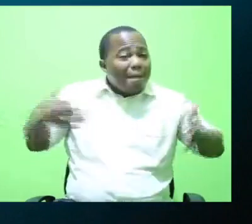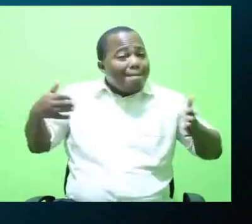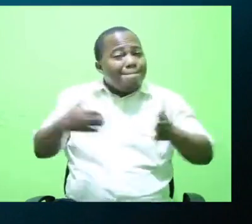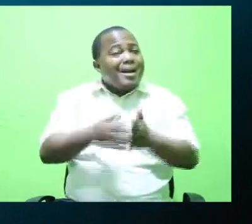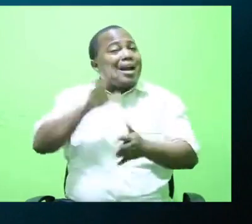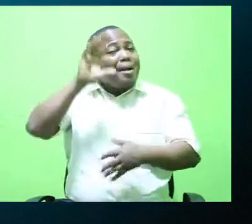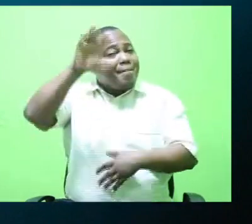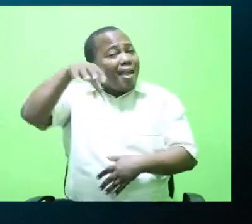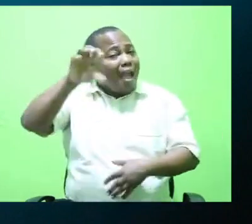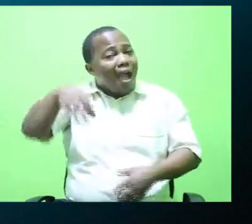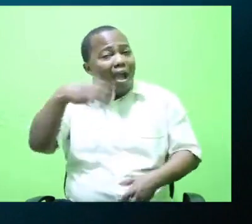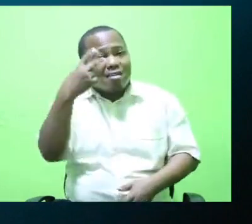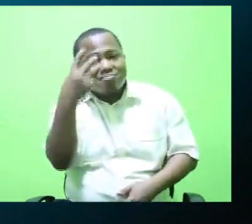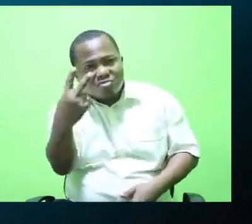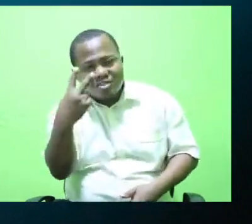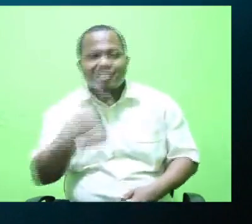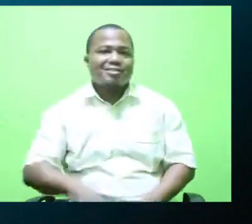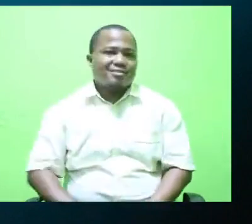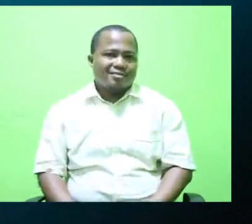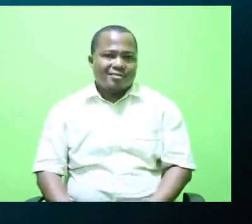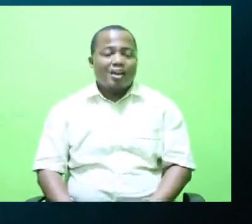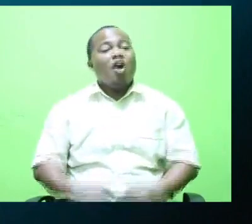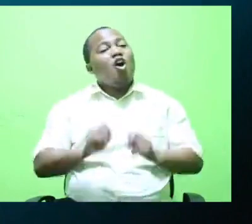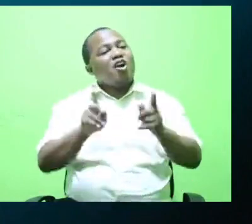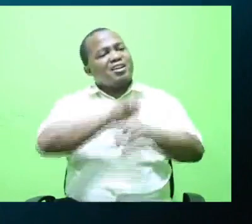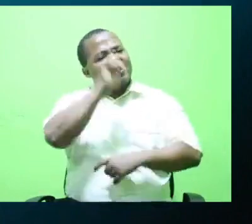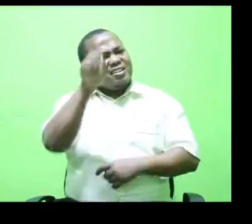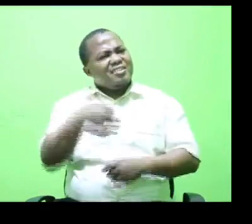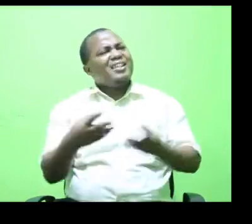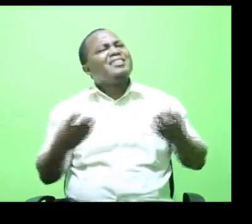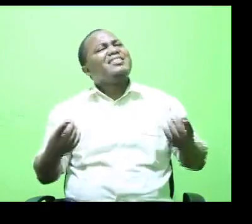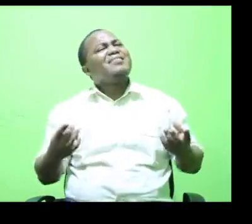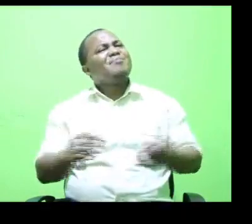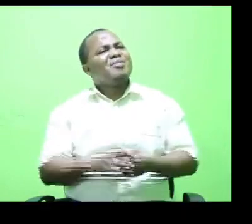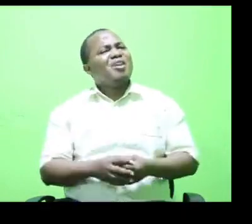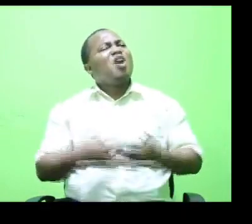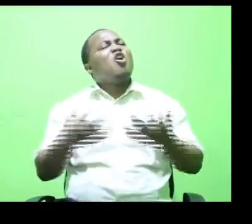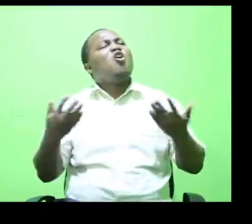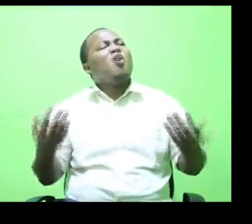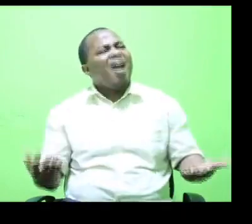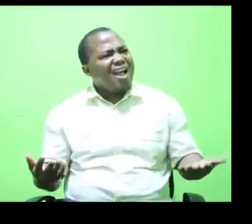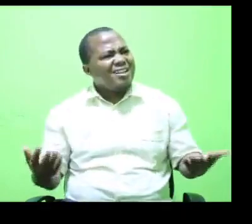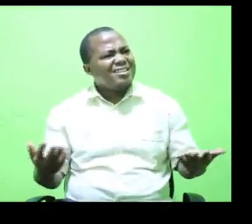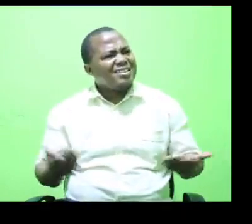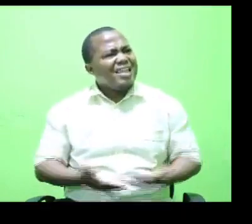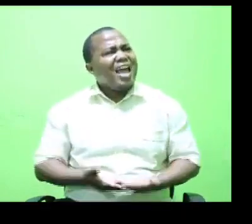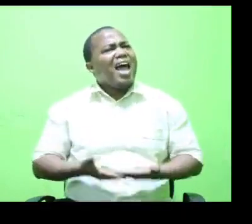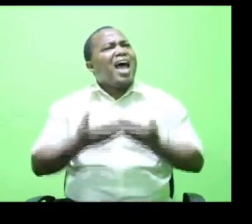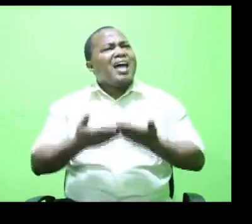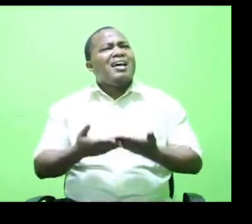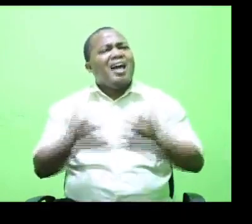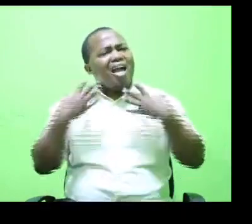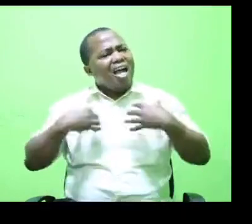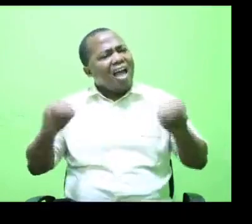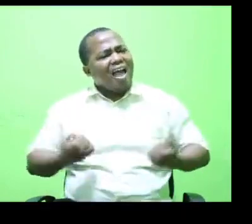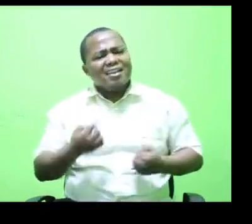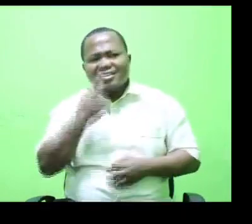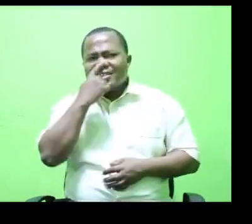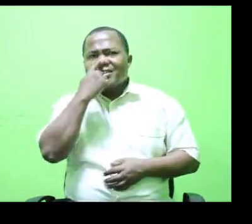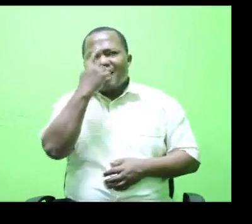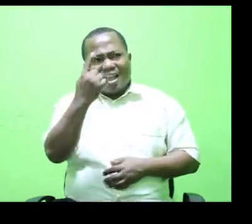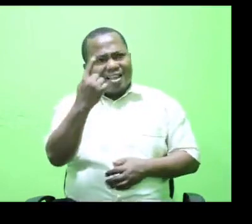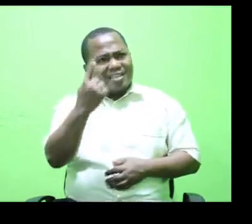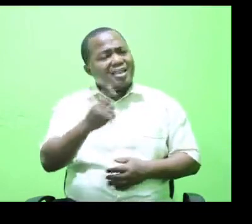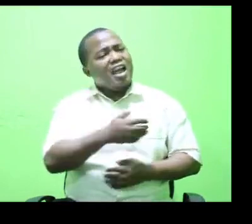dear student, I want to ask you a simple question. What will be the healthy status of the